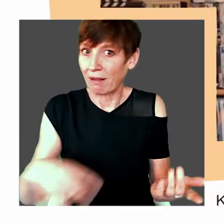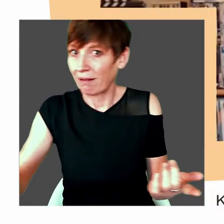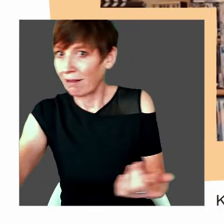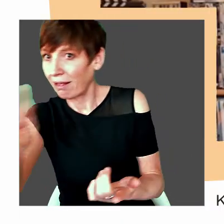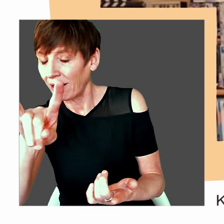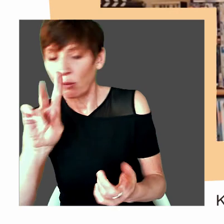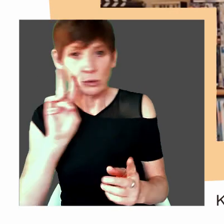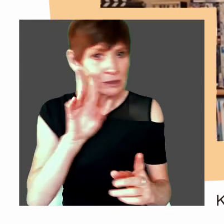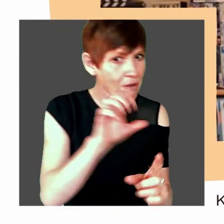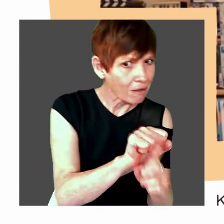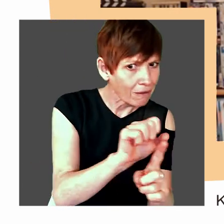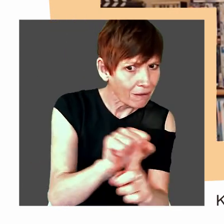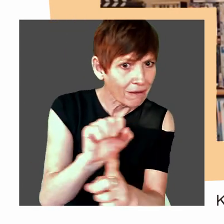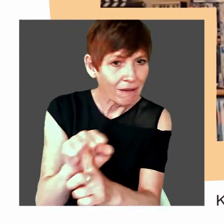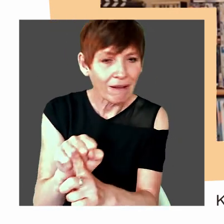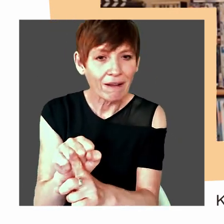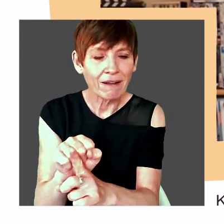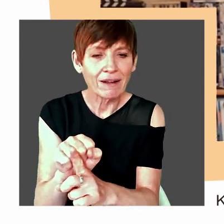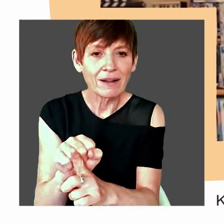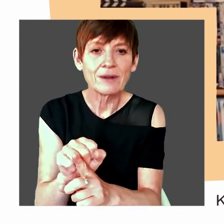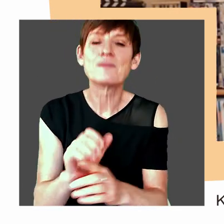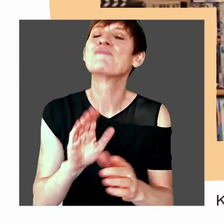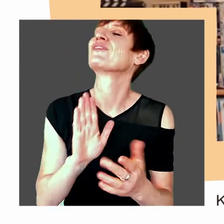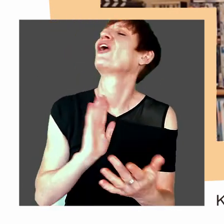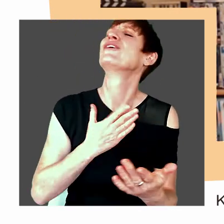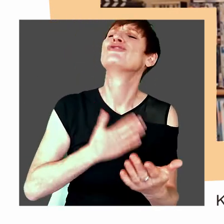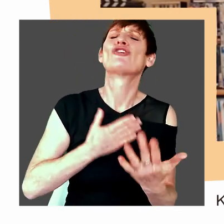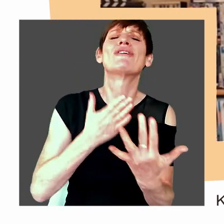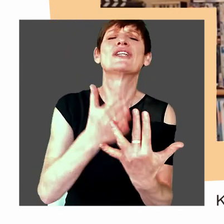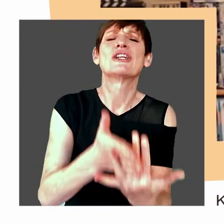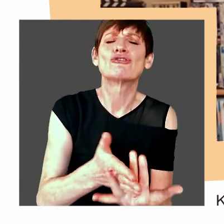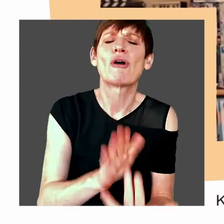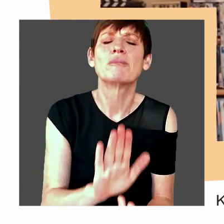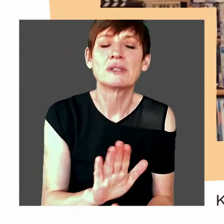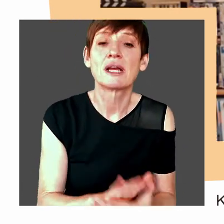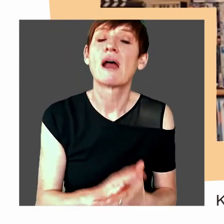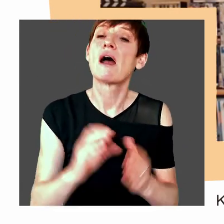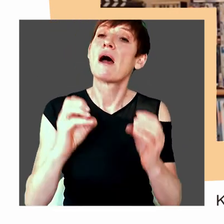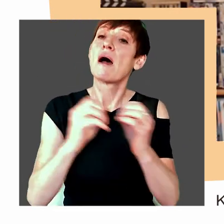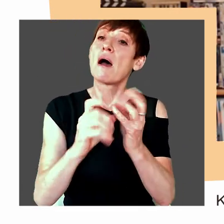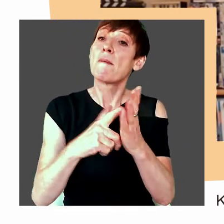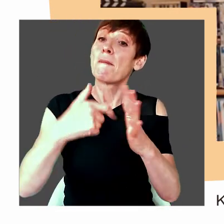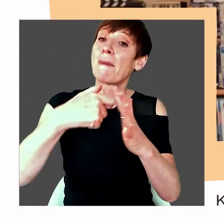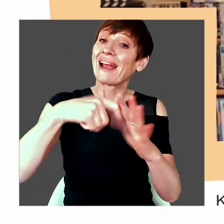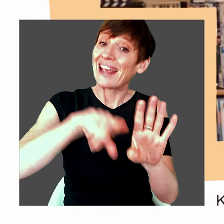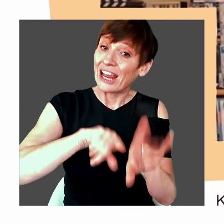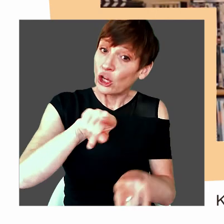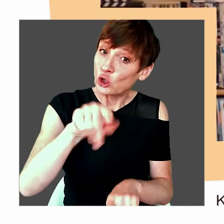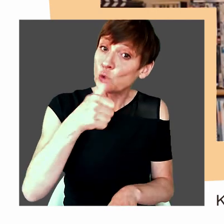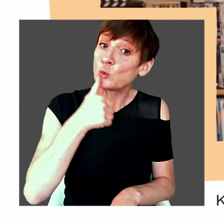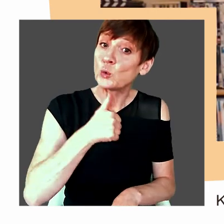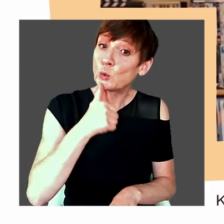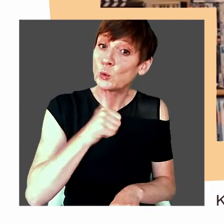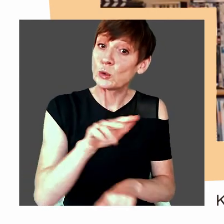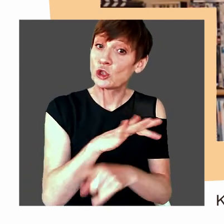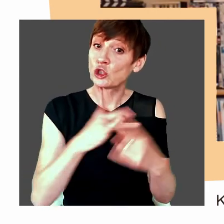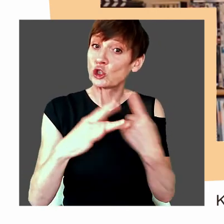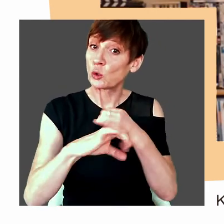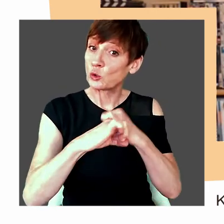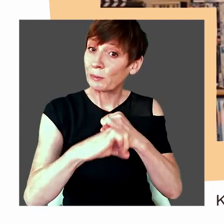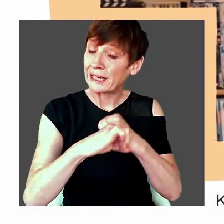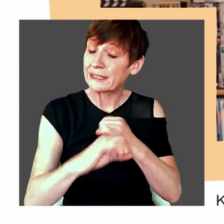anyway. And Bucky, how about you? Sorry to interrupt, David. Yes, Bucky, do you use social media a